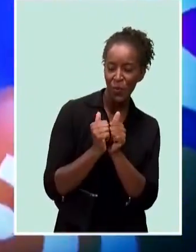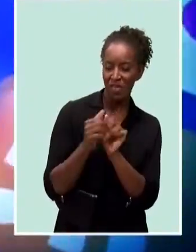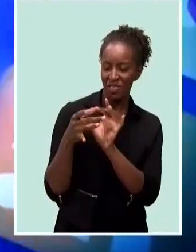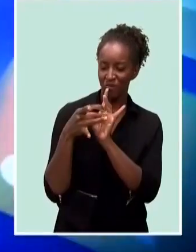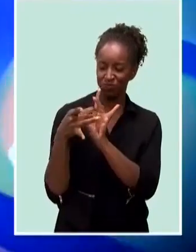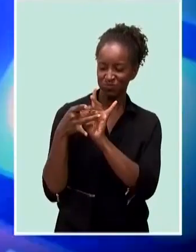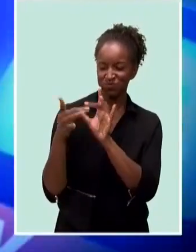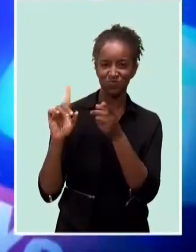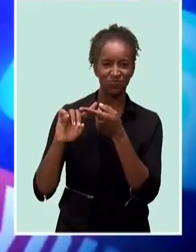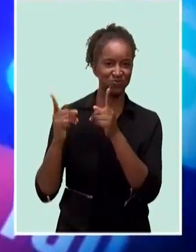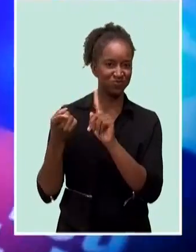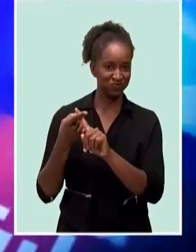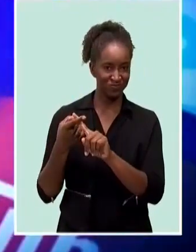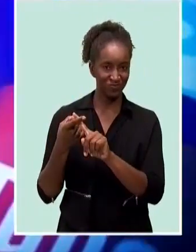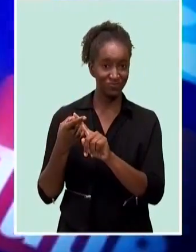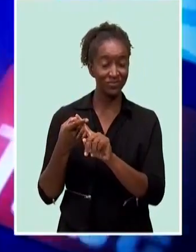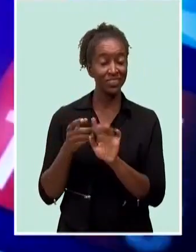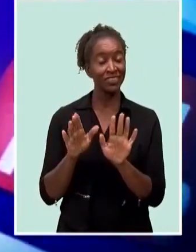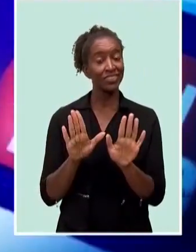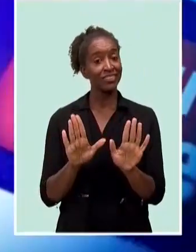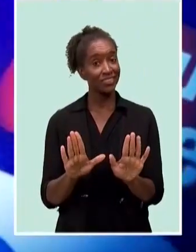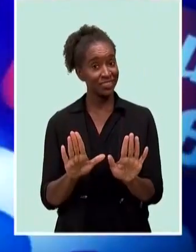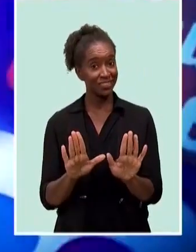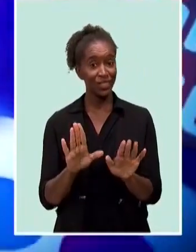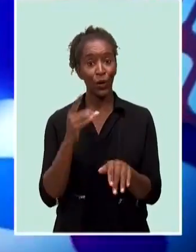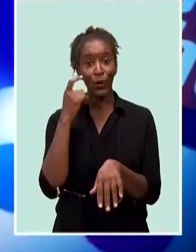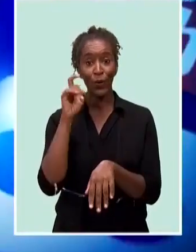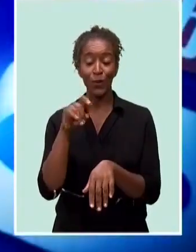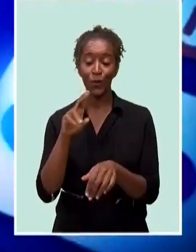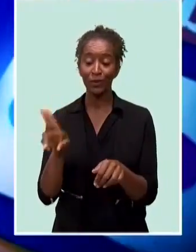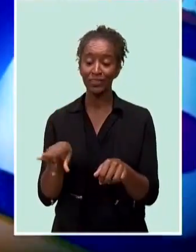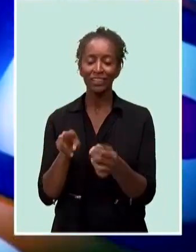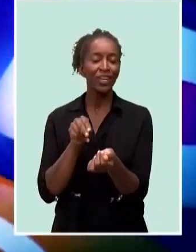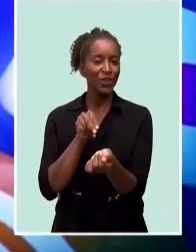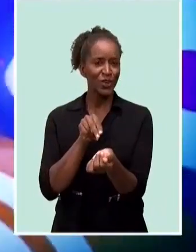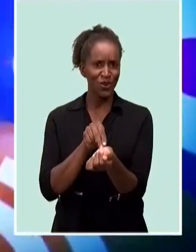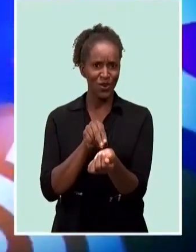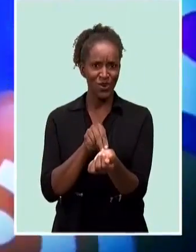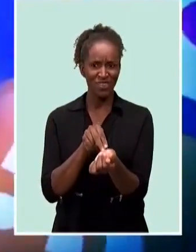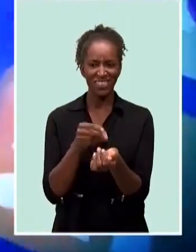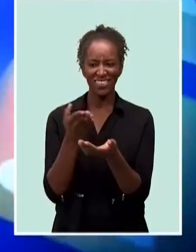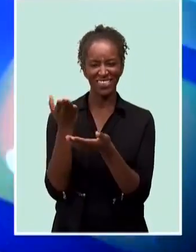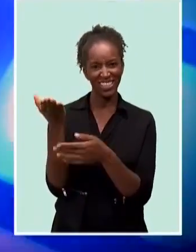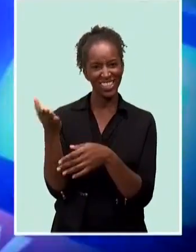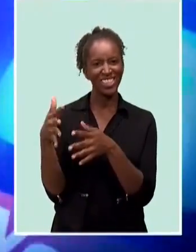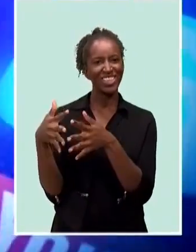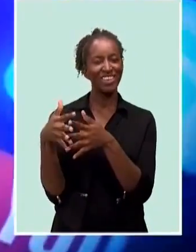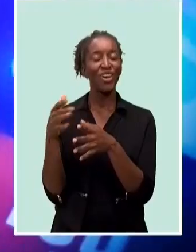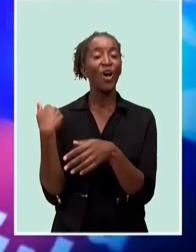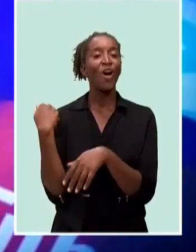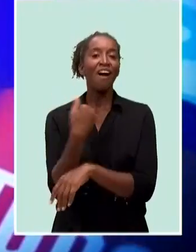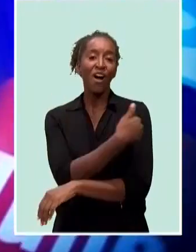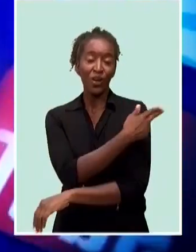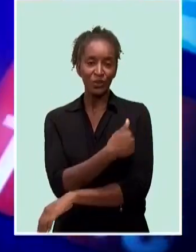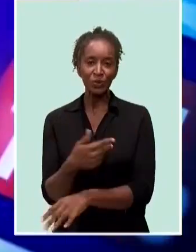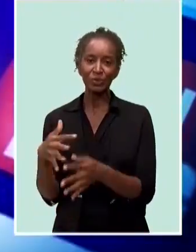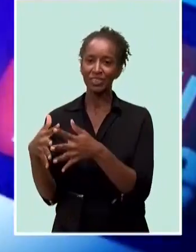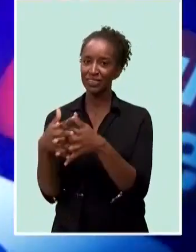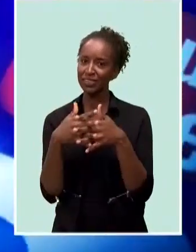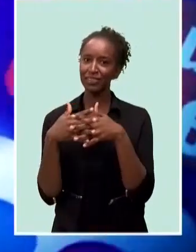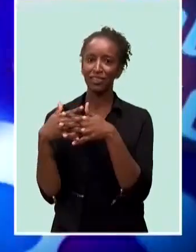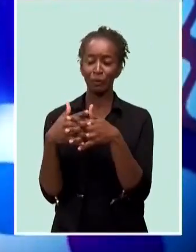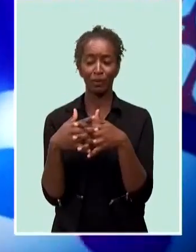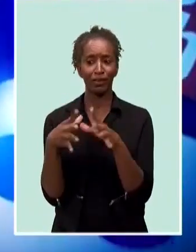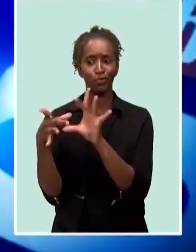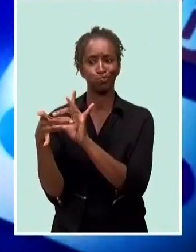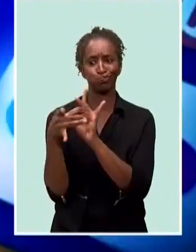experiences, right? Well, this batch of nurses in the labor and delivery unit in a hospital in Maine have taken that to a